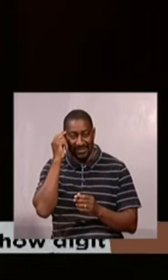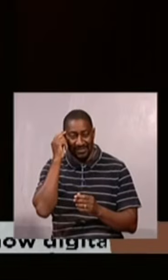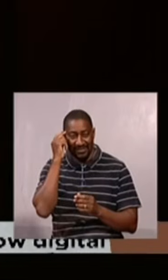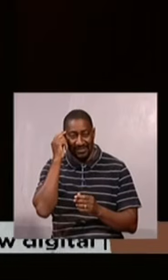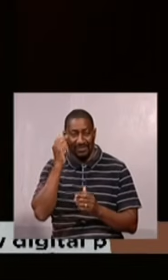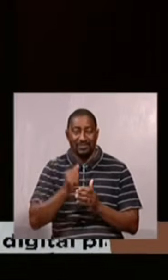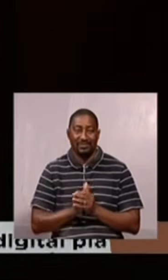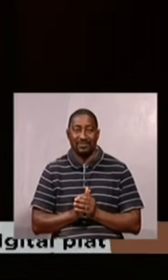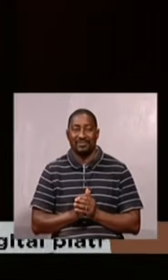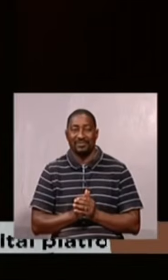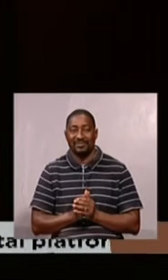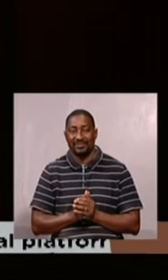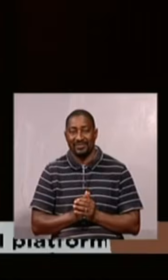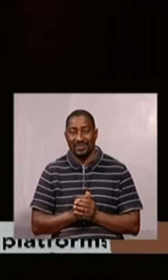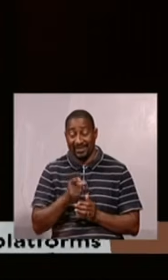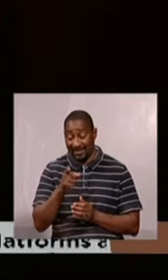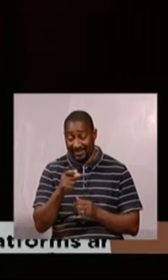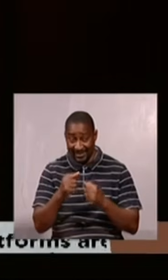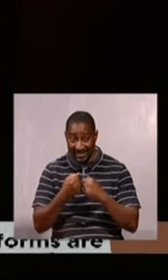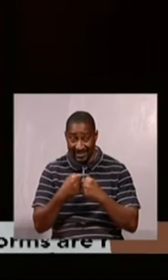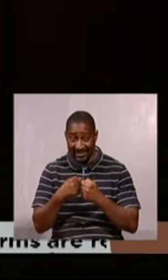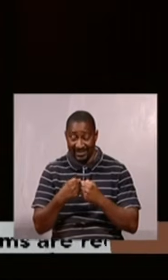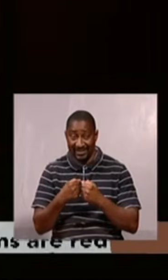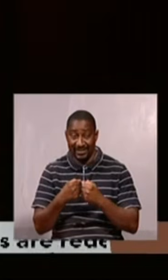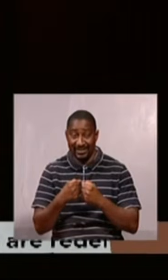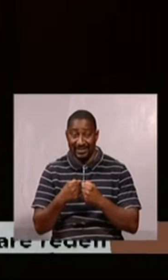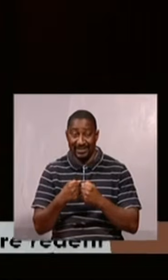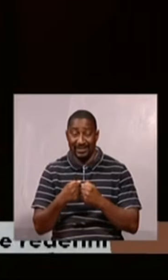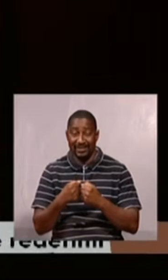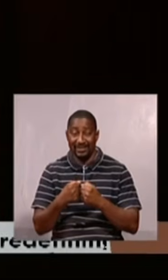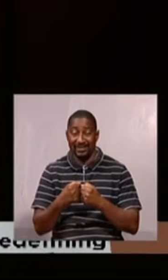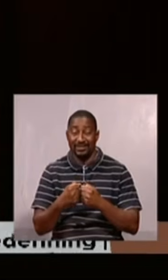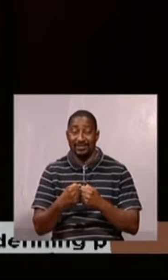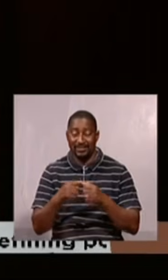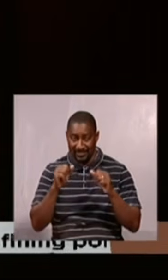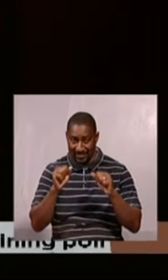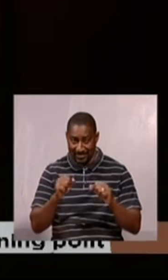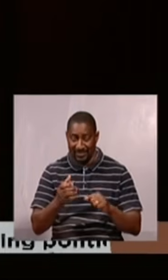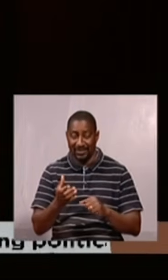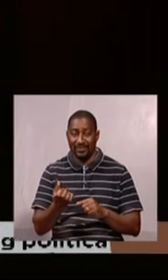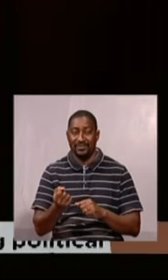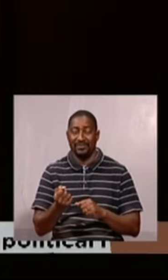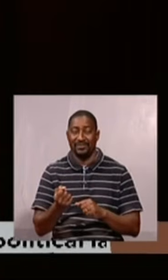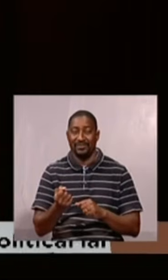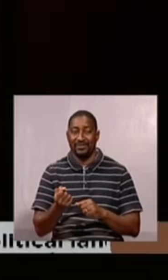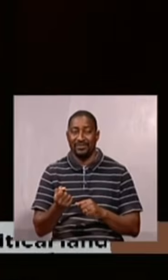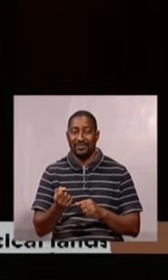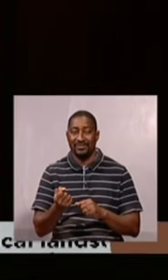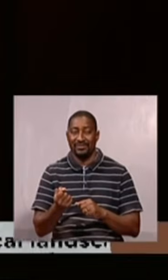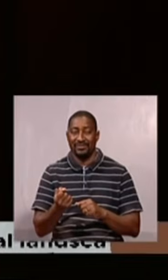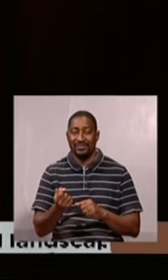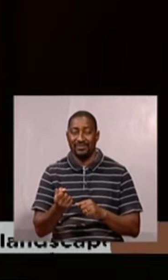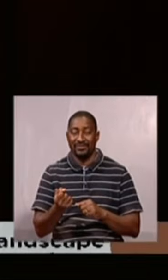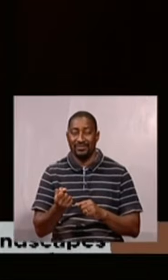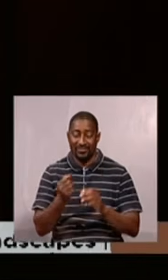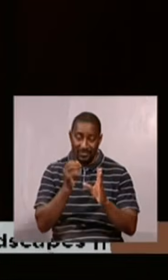thinkings, and that is also a big challenge, is to have information that kind of, first you guide people